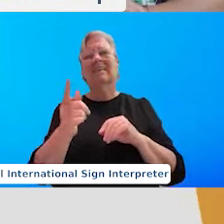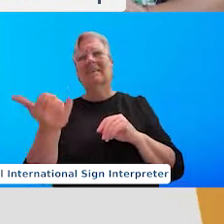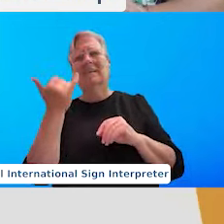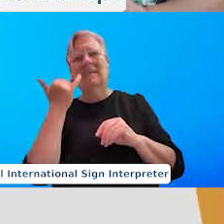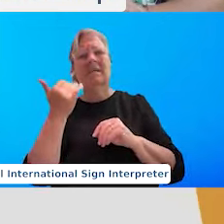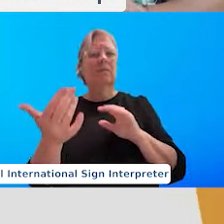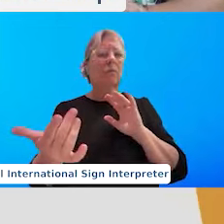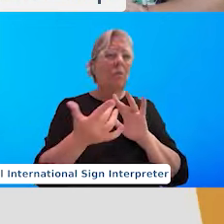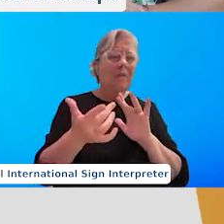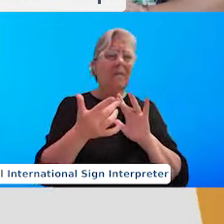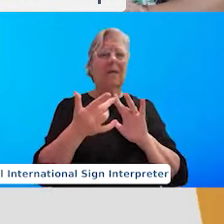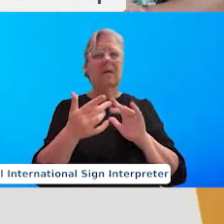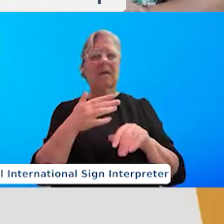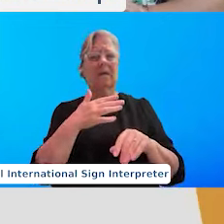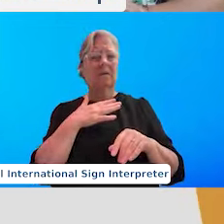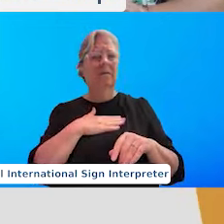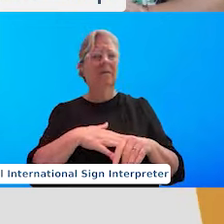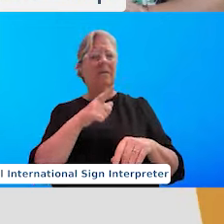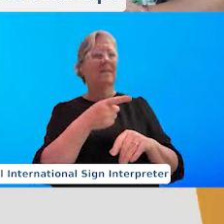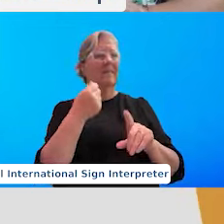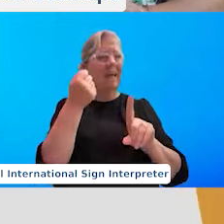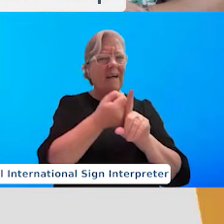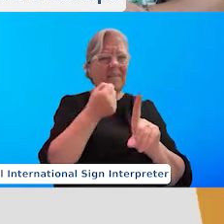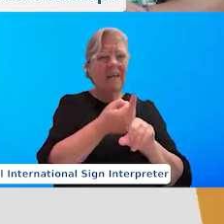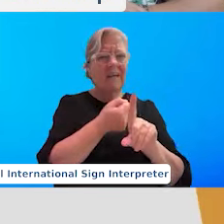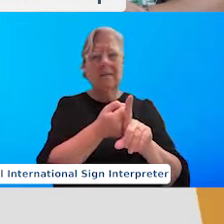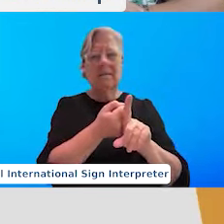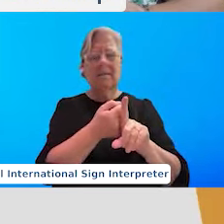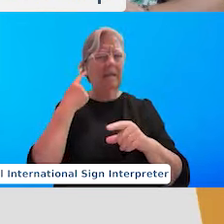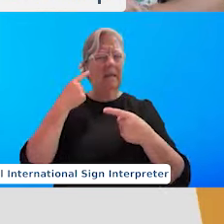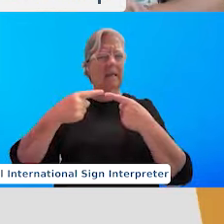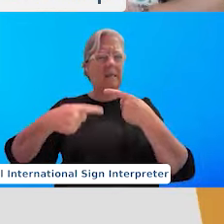our affiliates to ensure that when they call